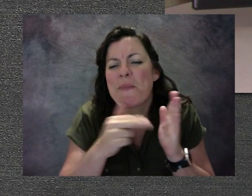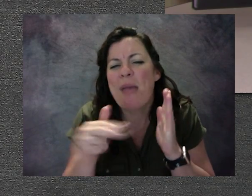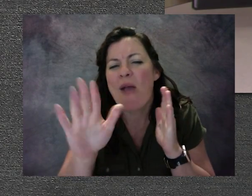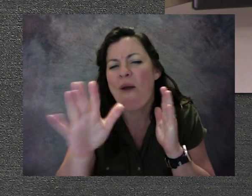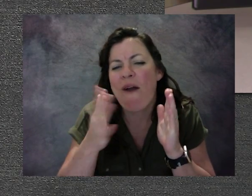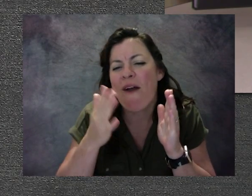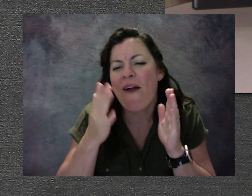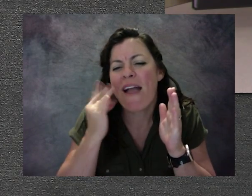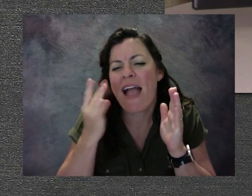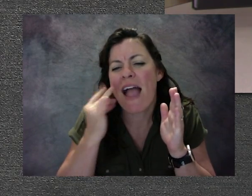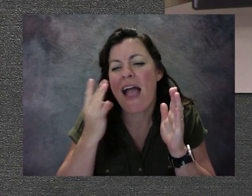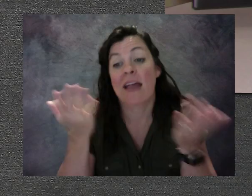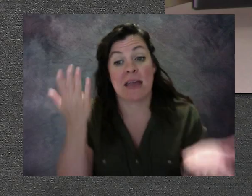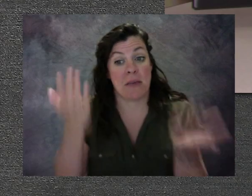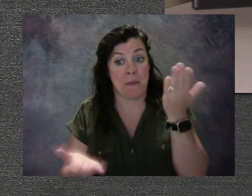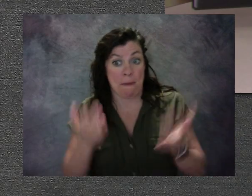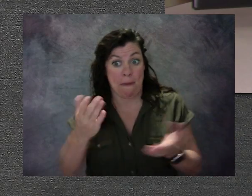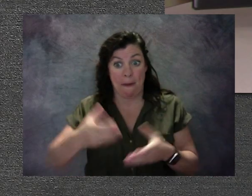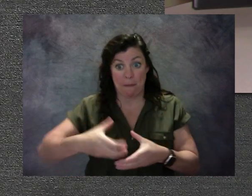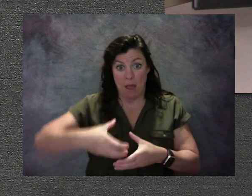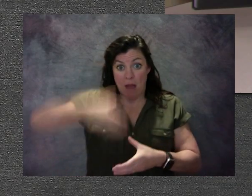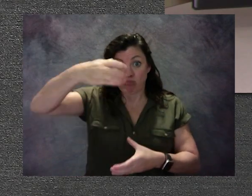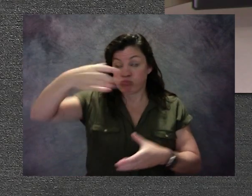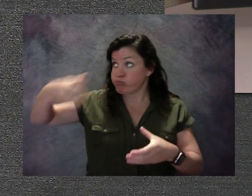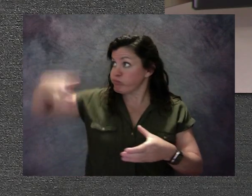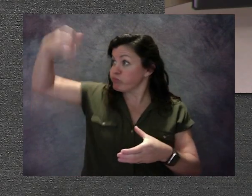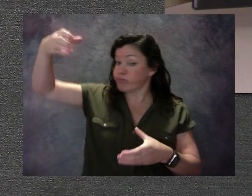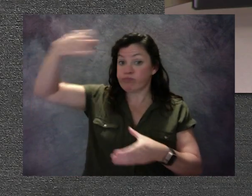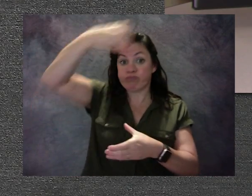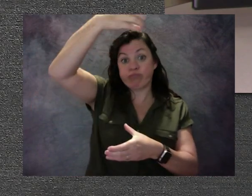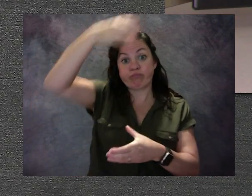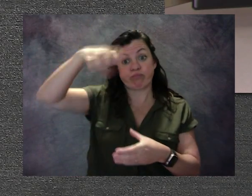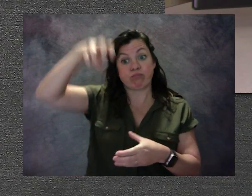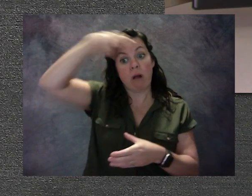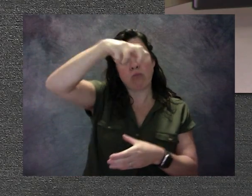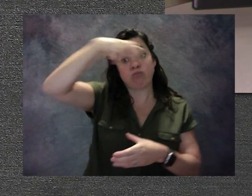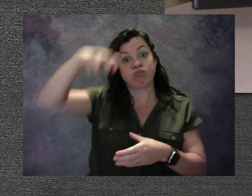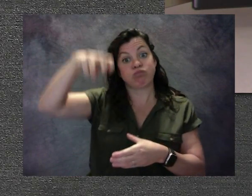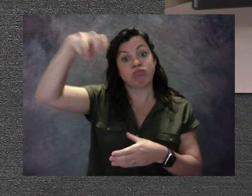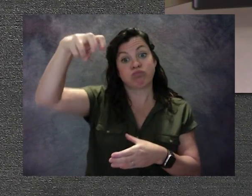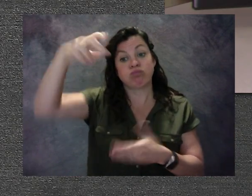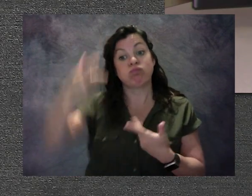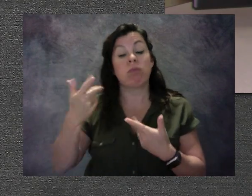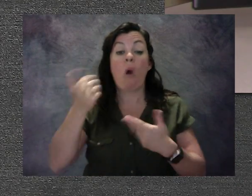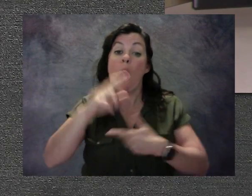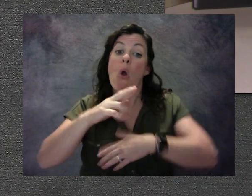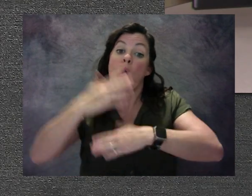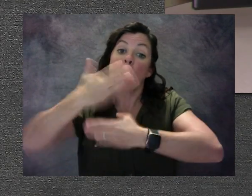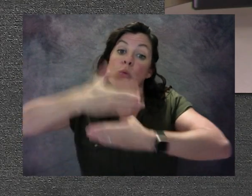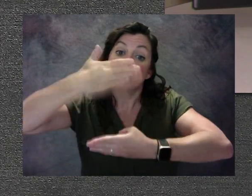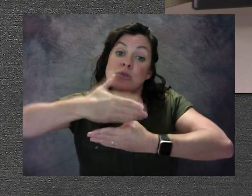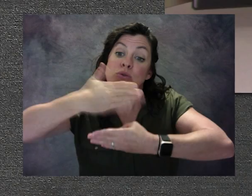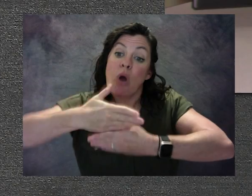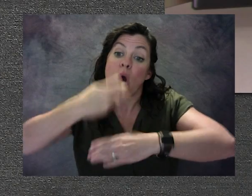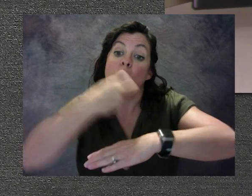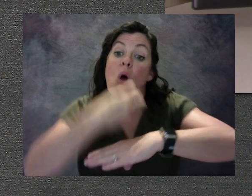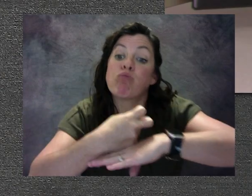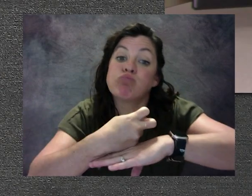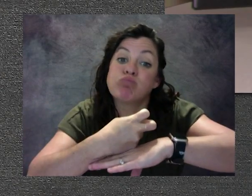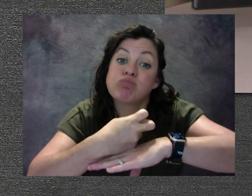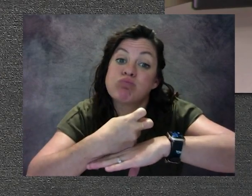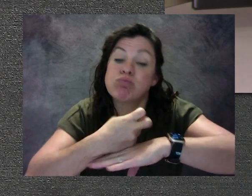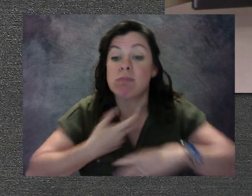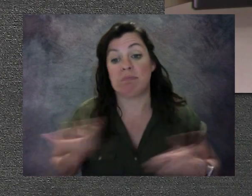tower, or on a windowsill. So when the artists paint their pets, they